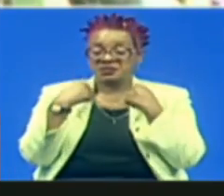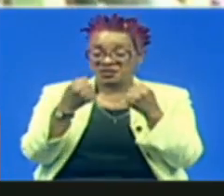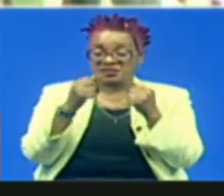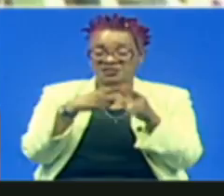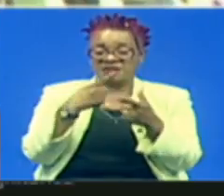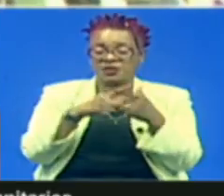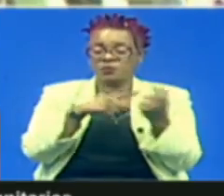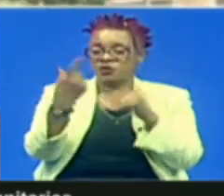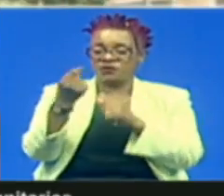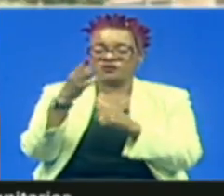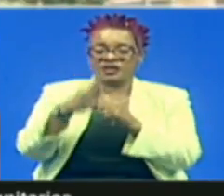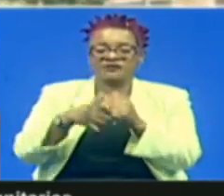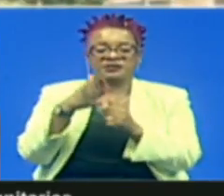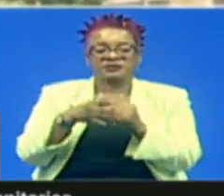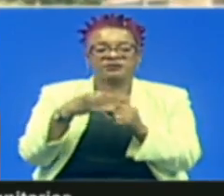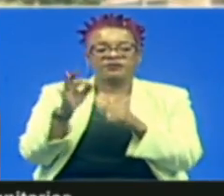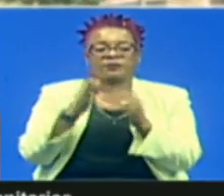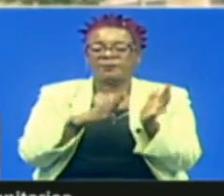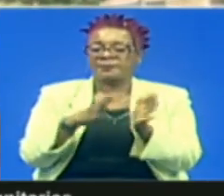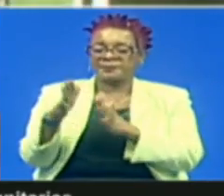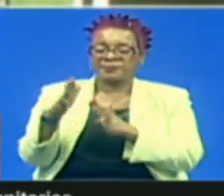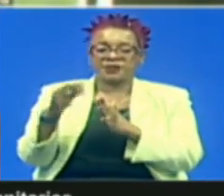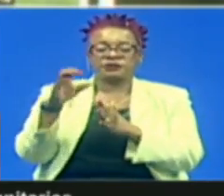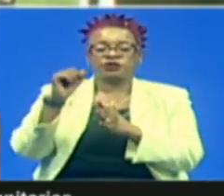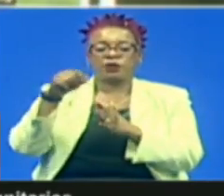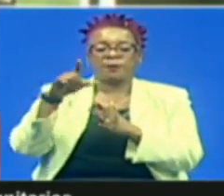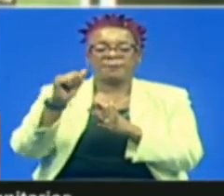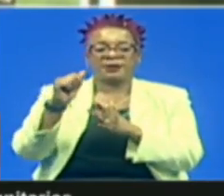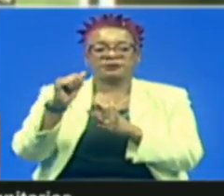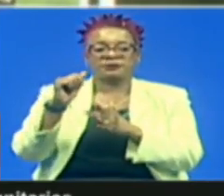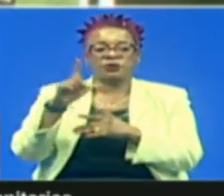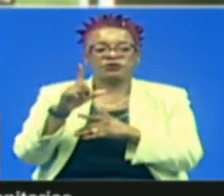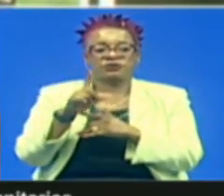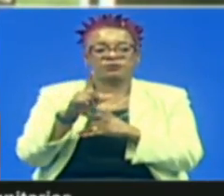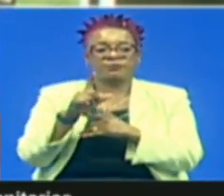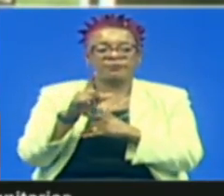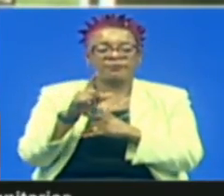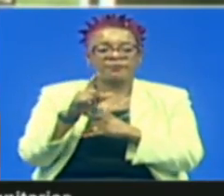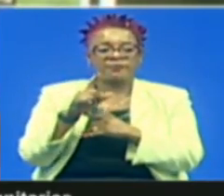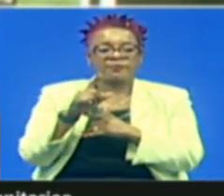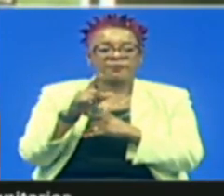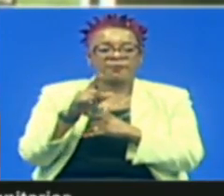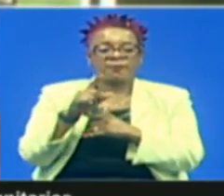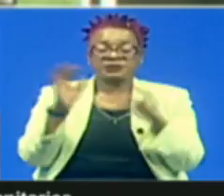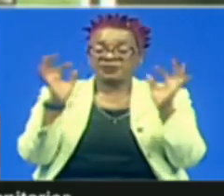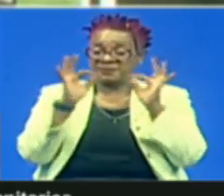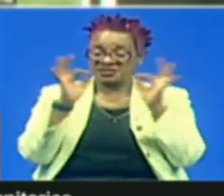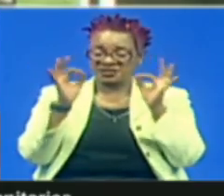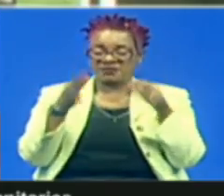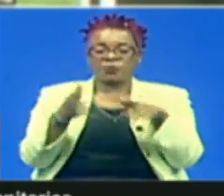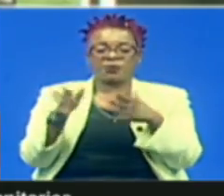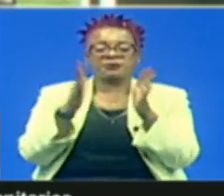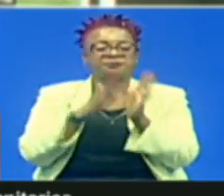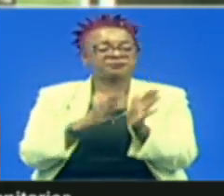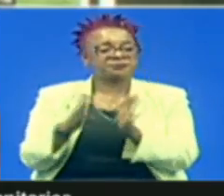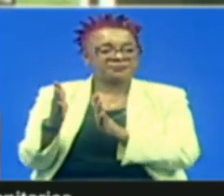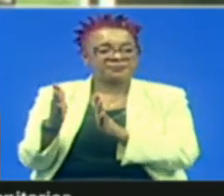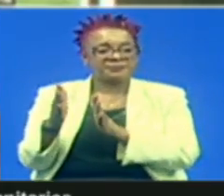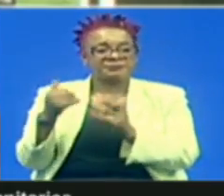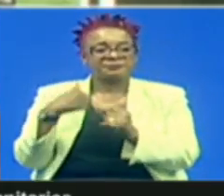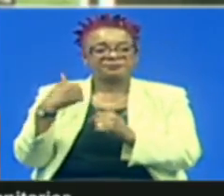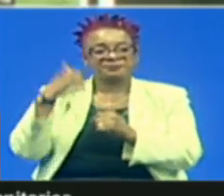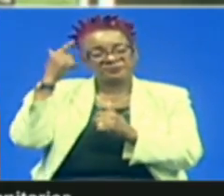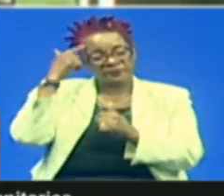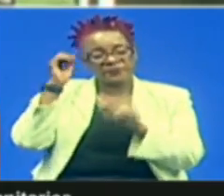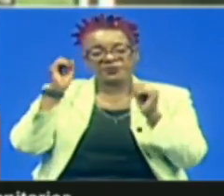to Naivasha for an overnight park permit at Sopa Lodge. Amazing the way this thing has been laid out, and I think